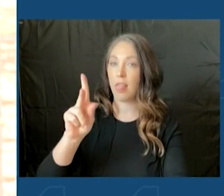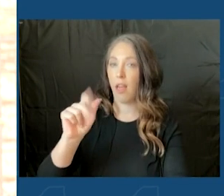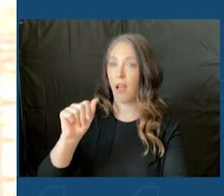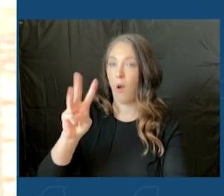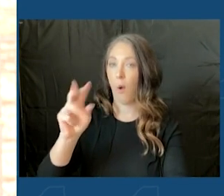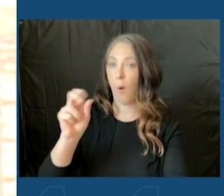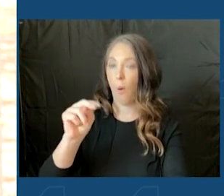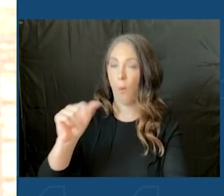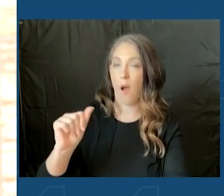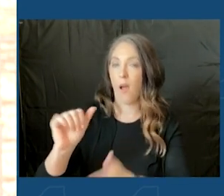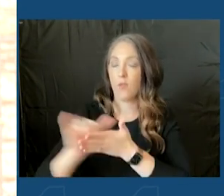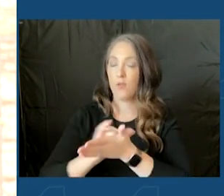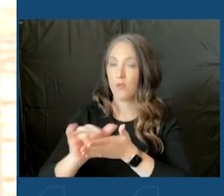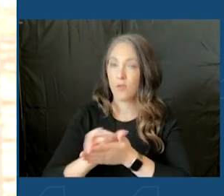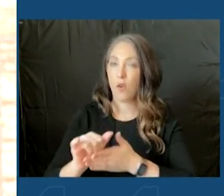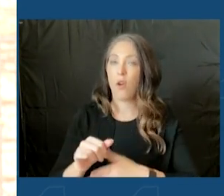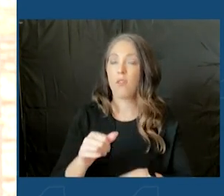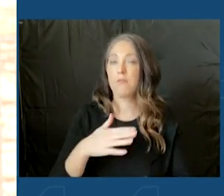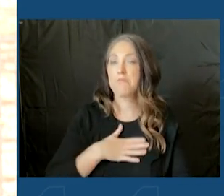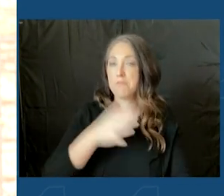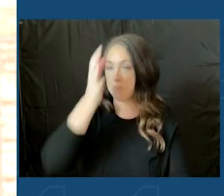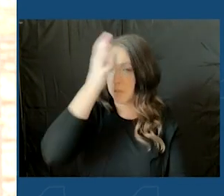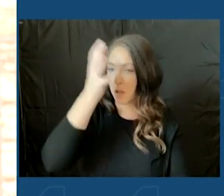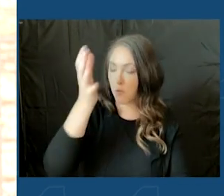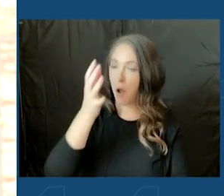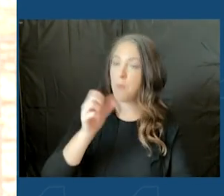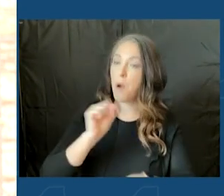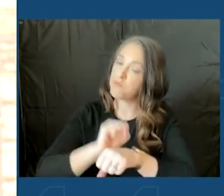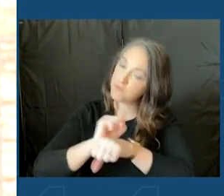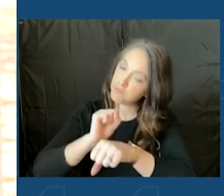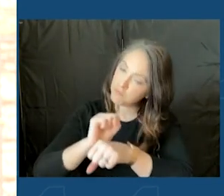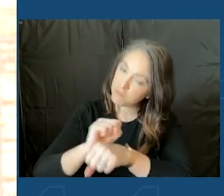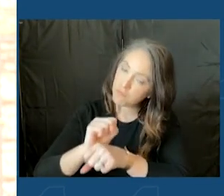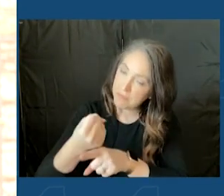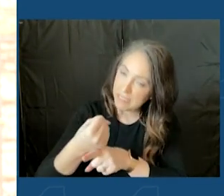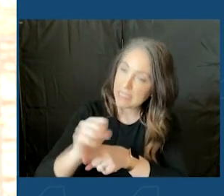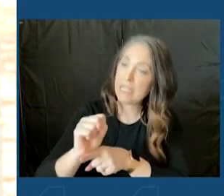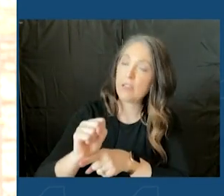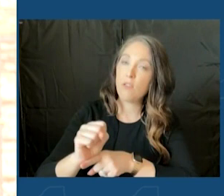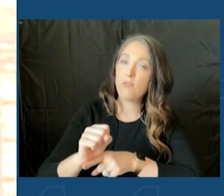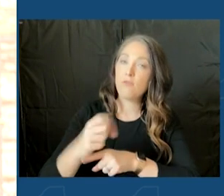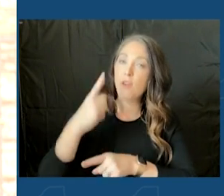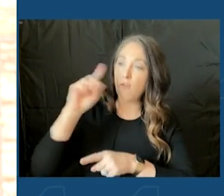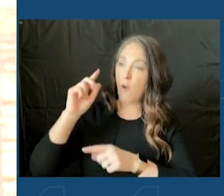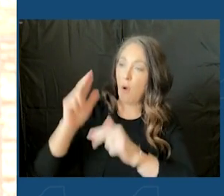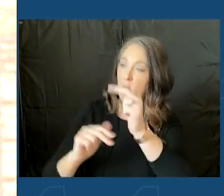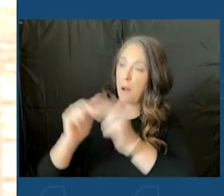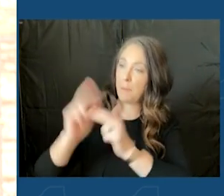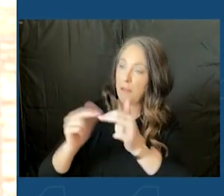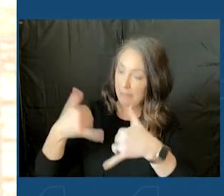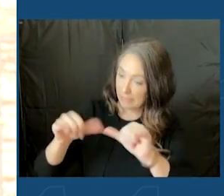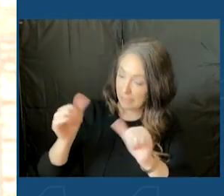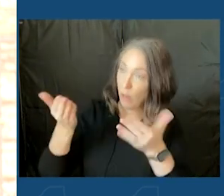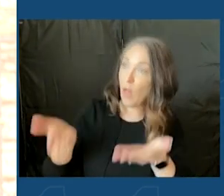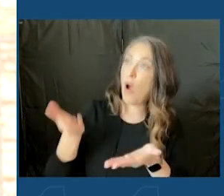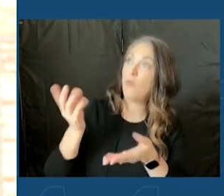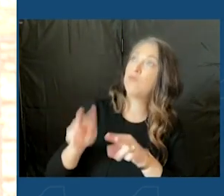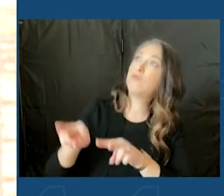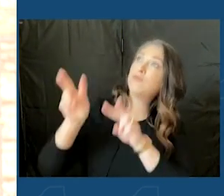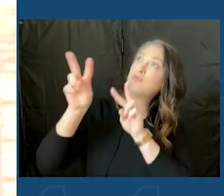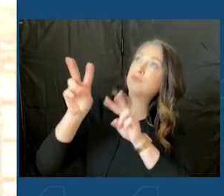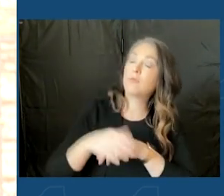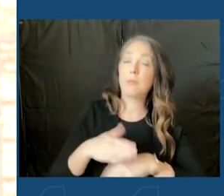steel, some of the steel which still graces the buildings that we see in our landscape today, and my dad worked there as